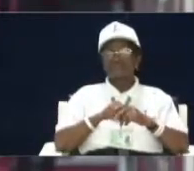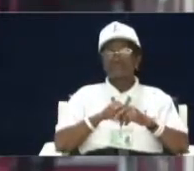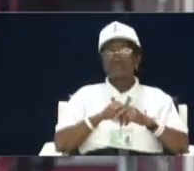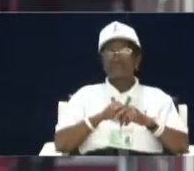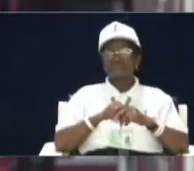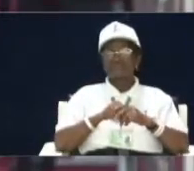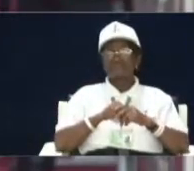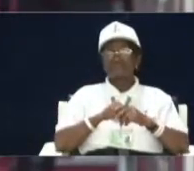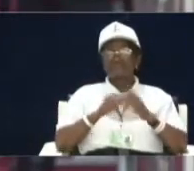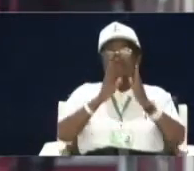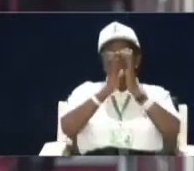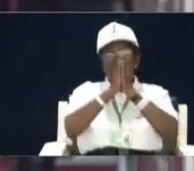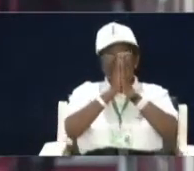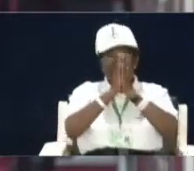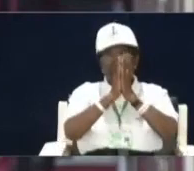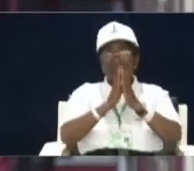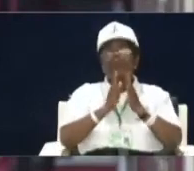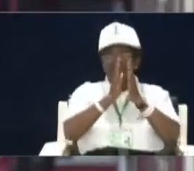Pray